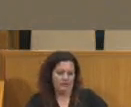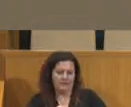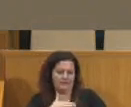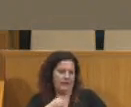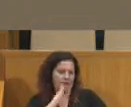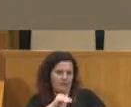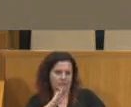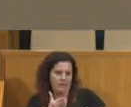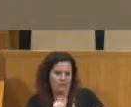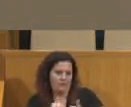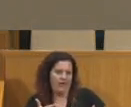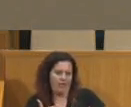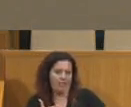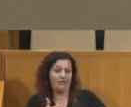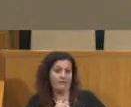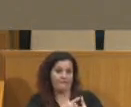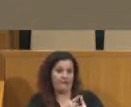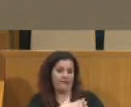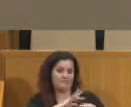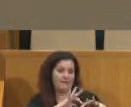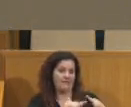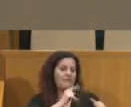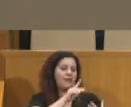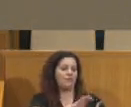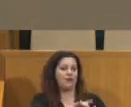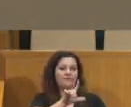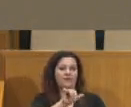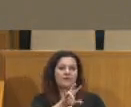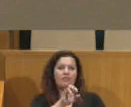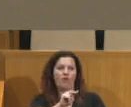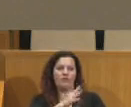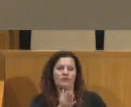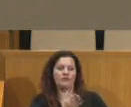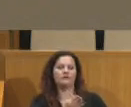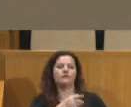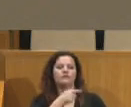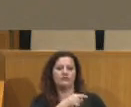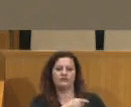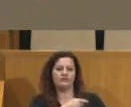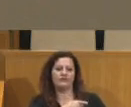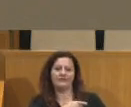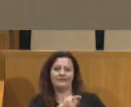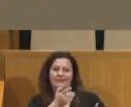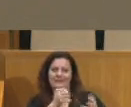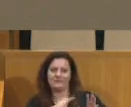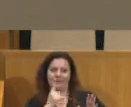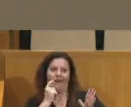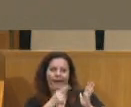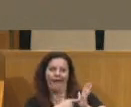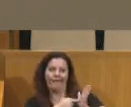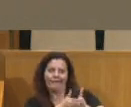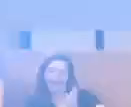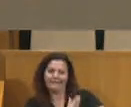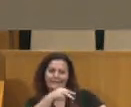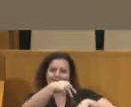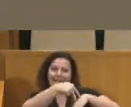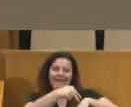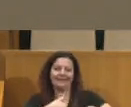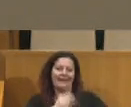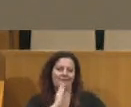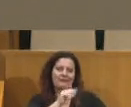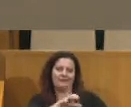in the wrong place at the wrong time. I understand that too. So I'm willing to work